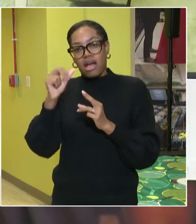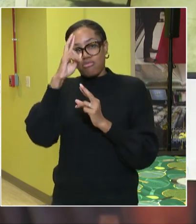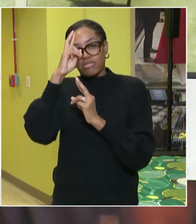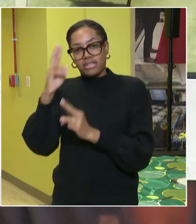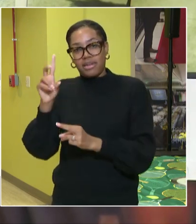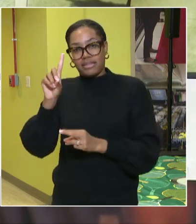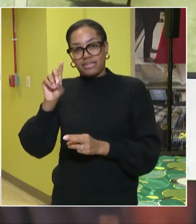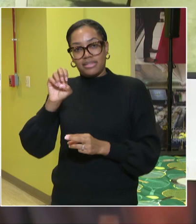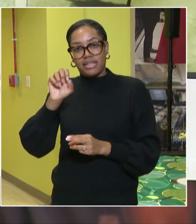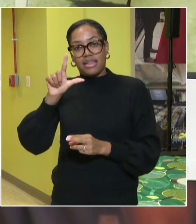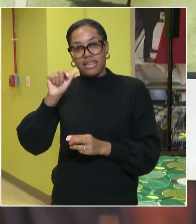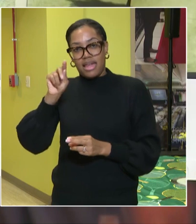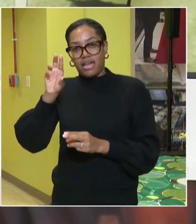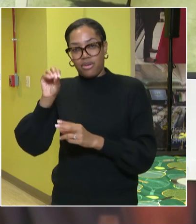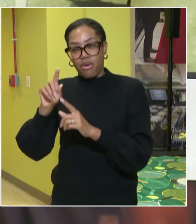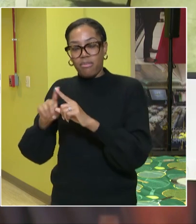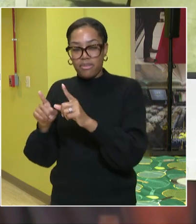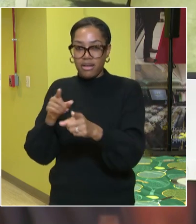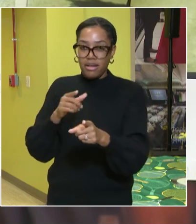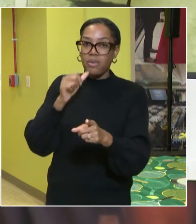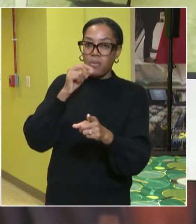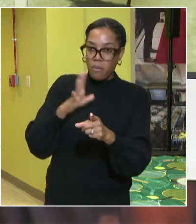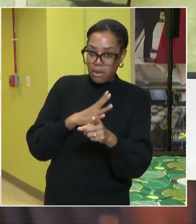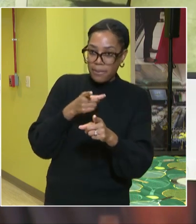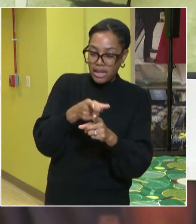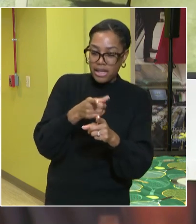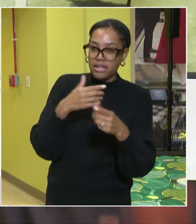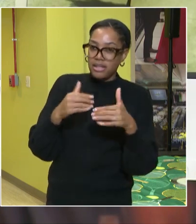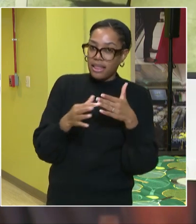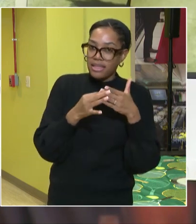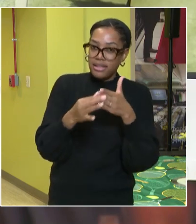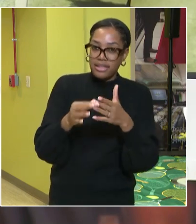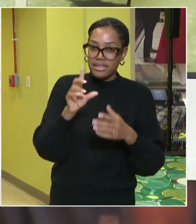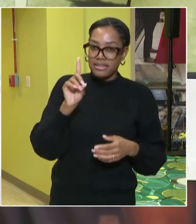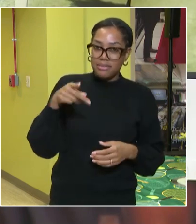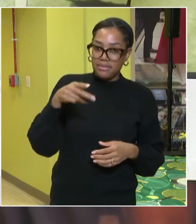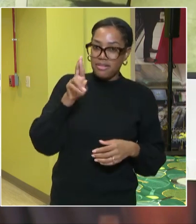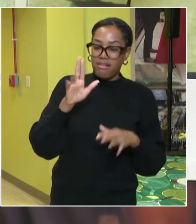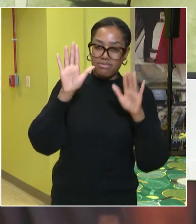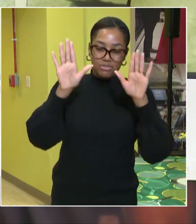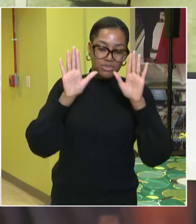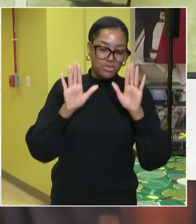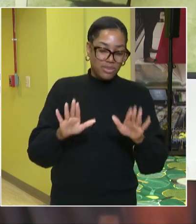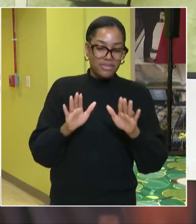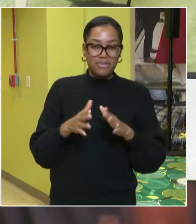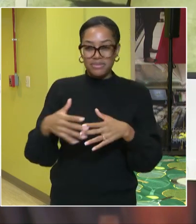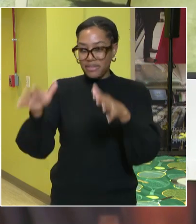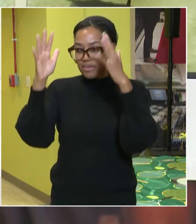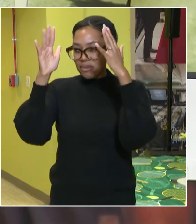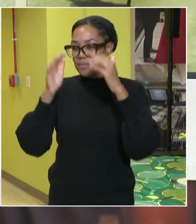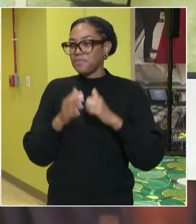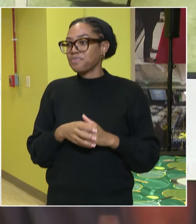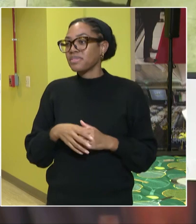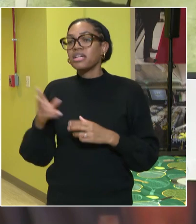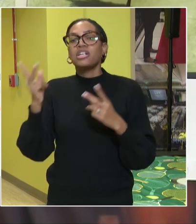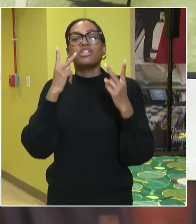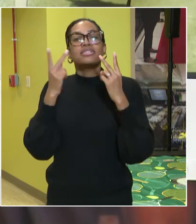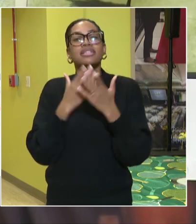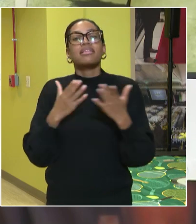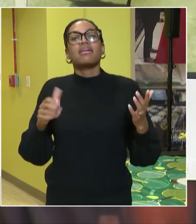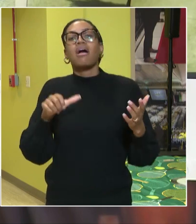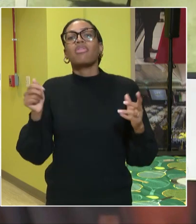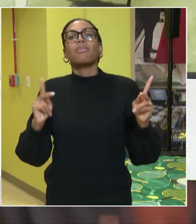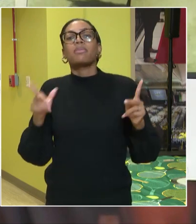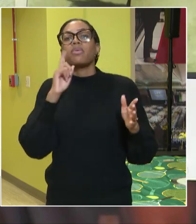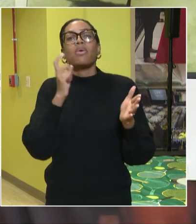running the Department of Parks and Recs. It's been wonderful. Give her a hand. She sees things other people don't see.